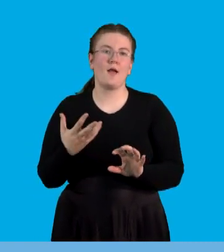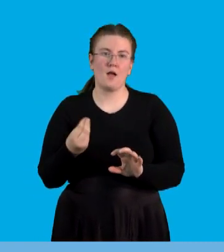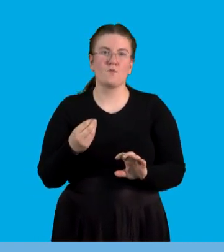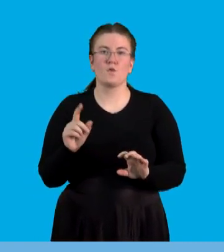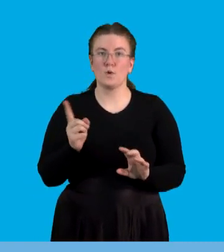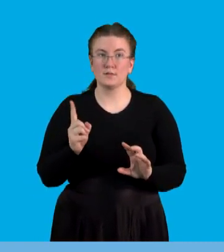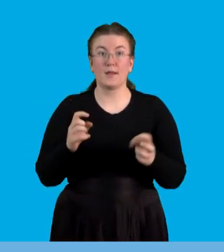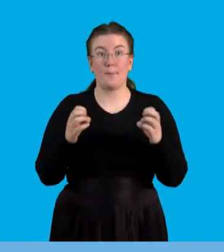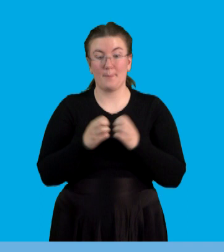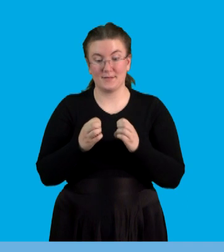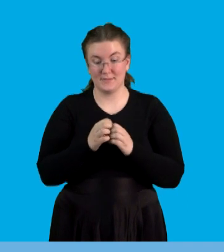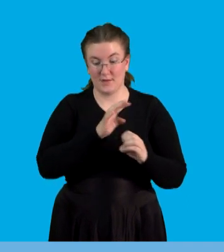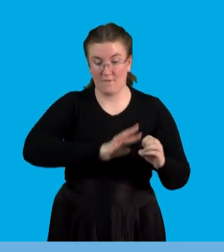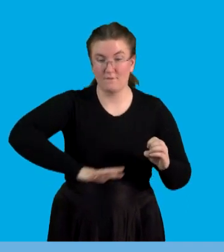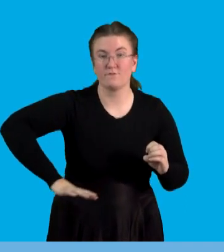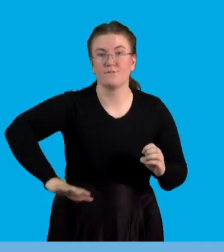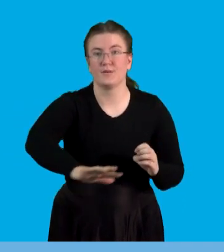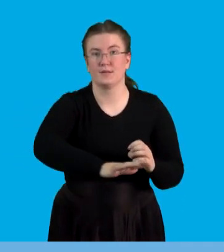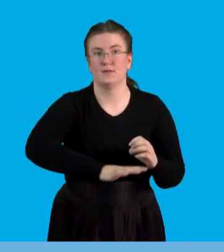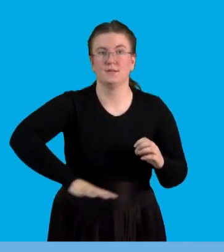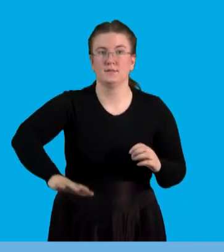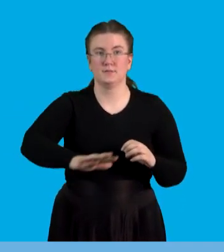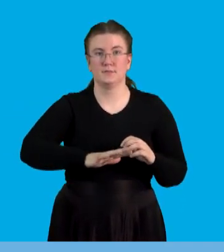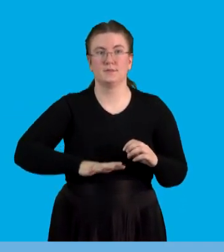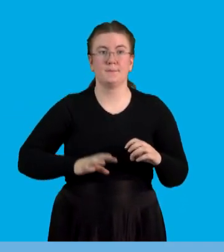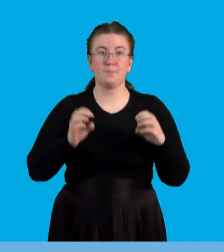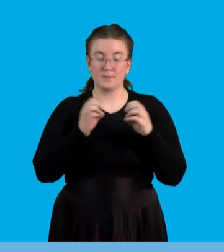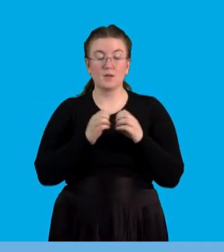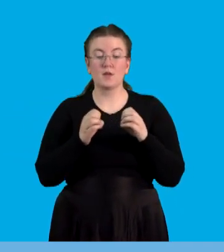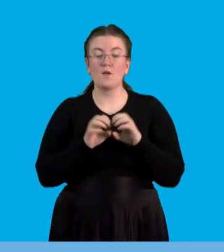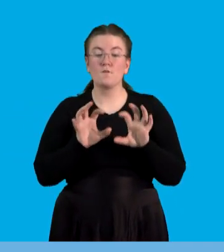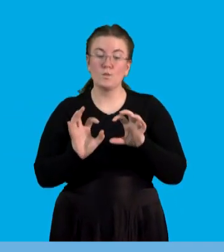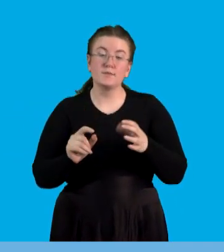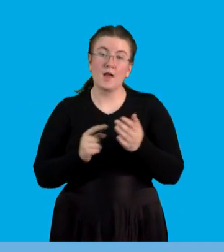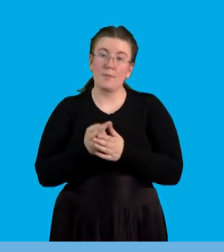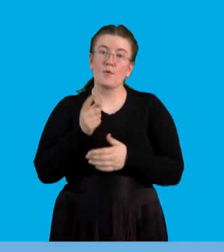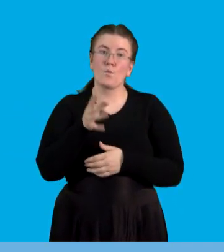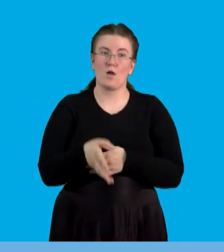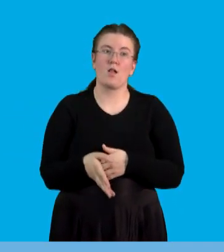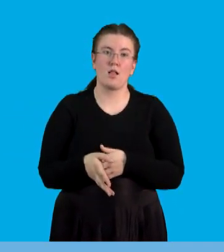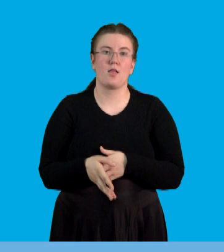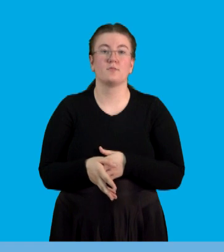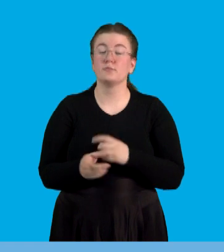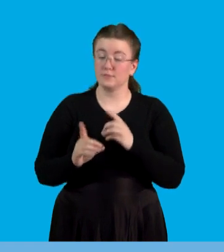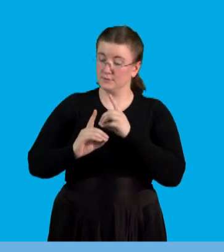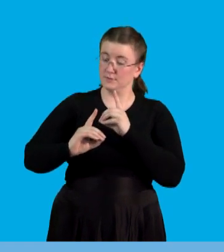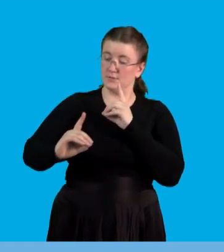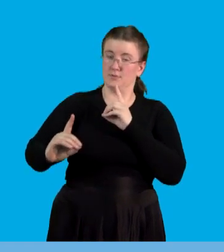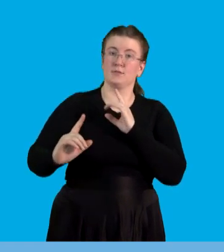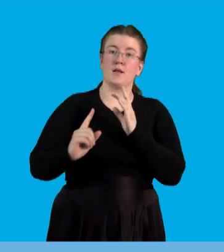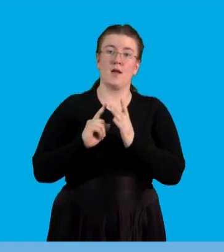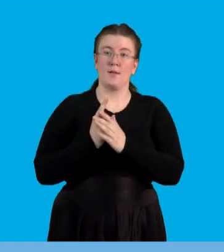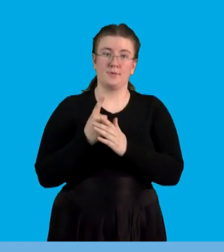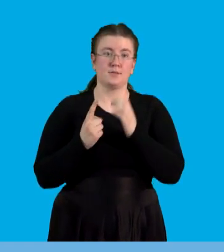a magnetic field, in which a magnetic force is going to be exerted. So magnetic force acts over